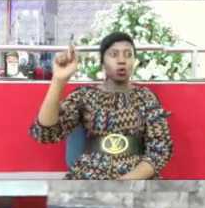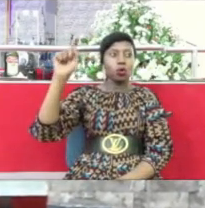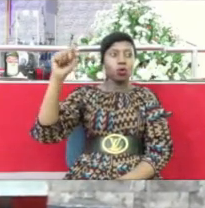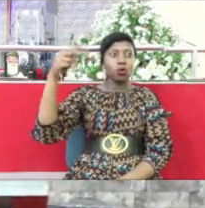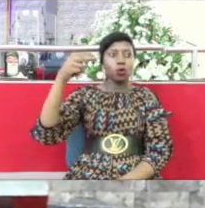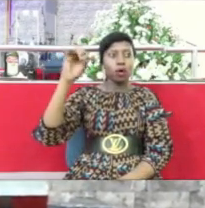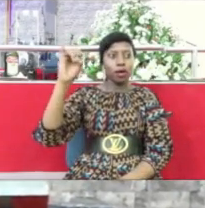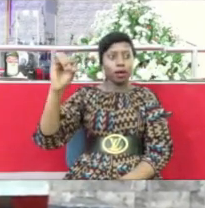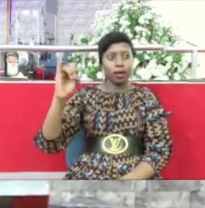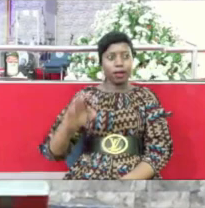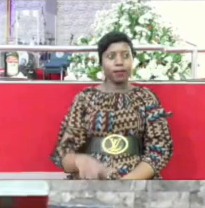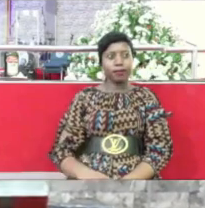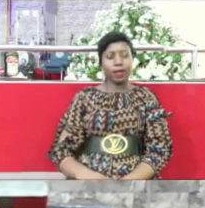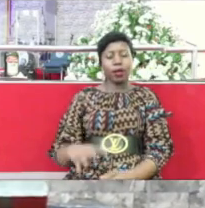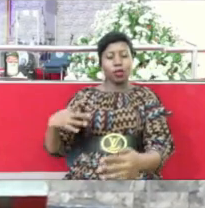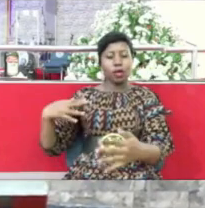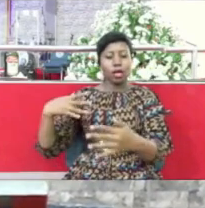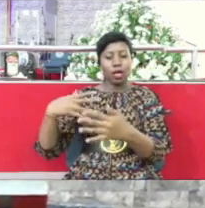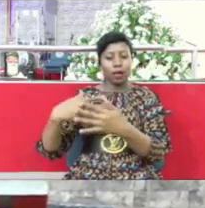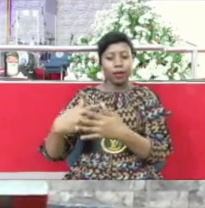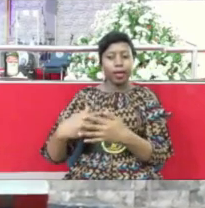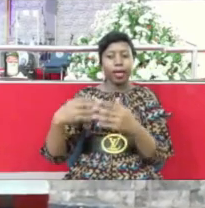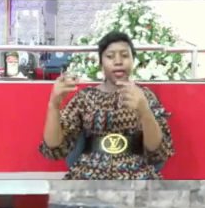around 6:30. Nafika saa 12 jioni.